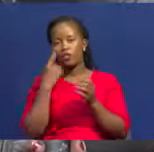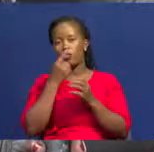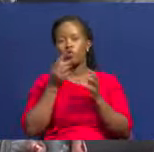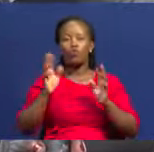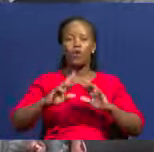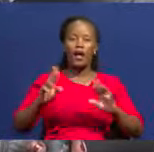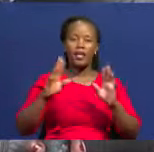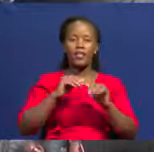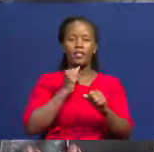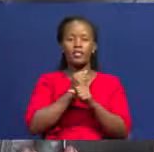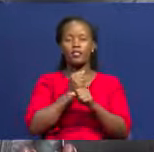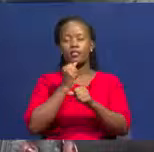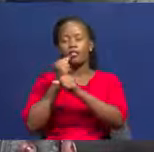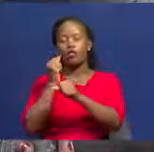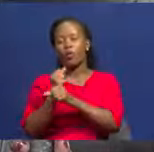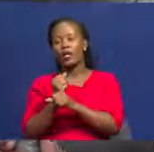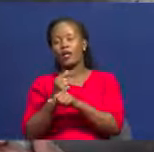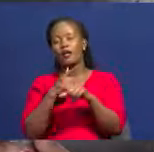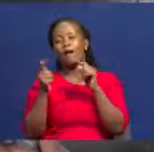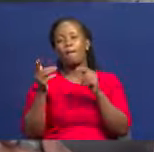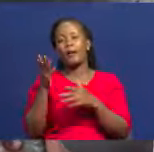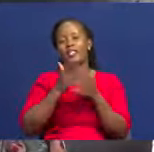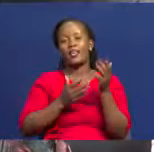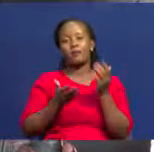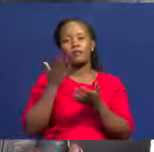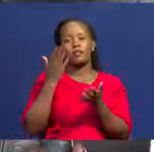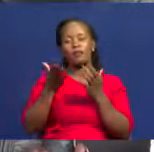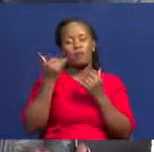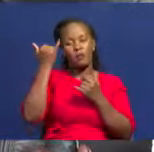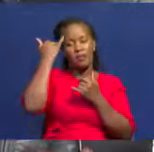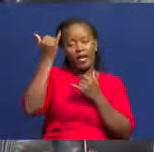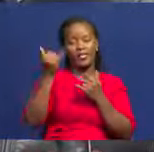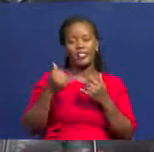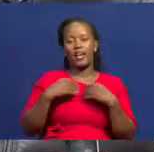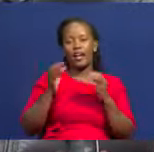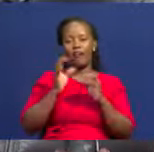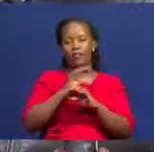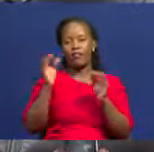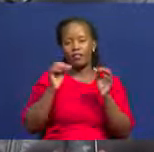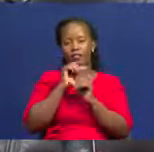not have an avenue on how to be able to connect to storytelling component. So